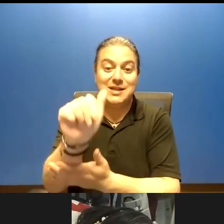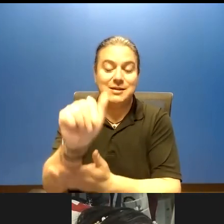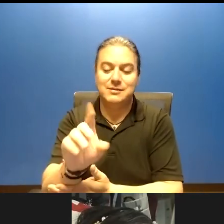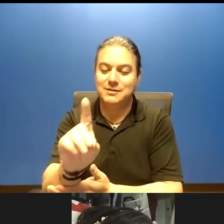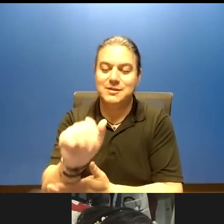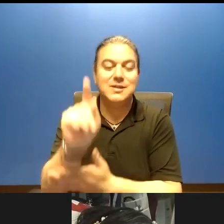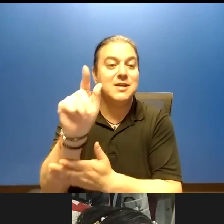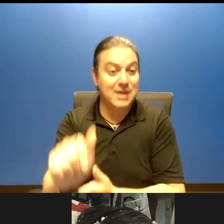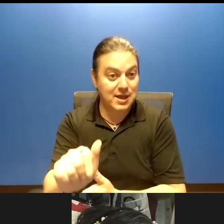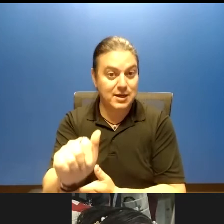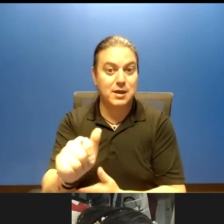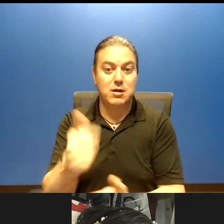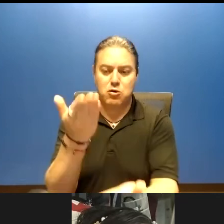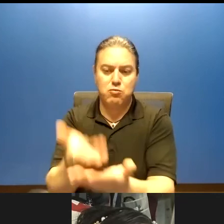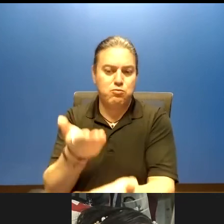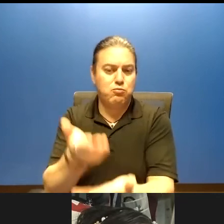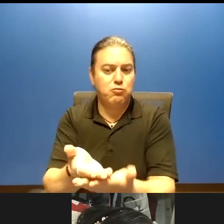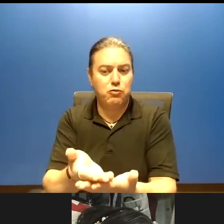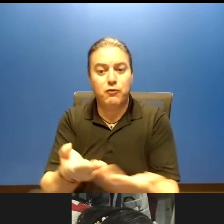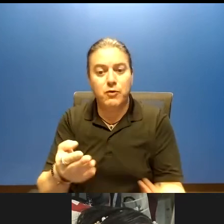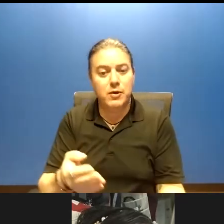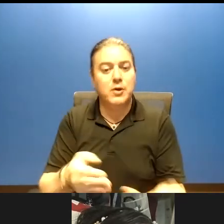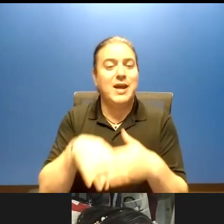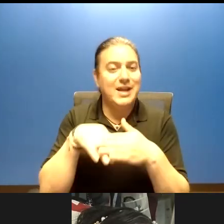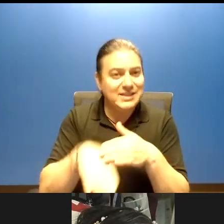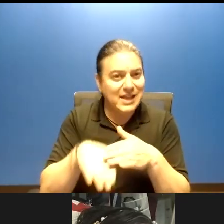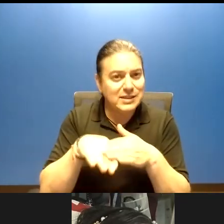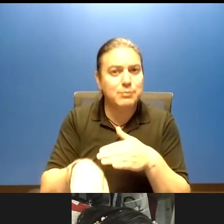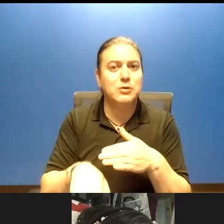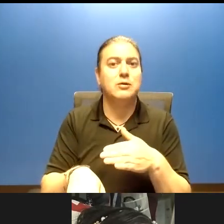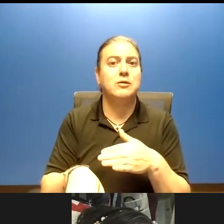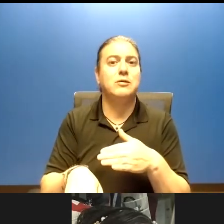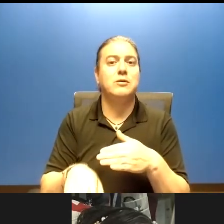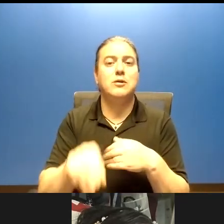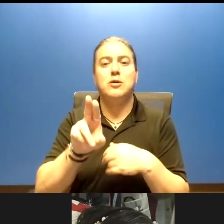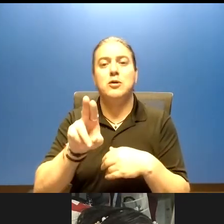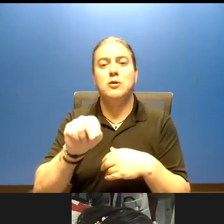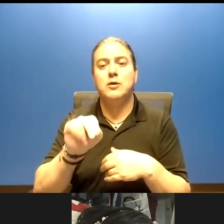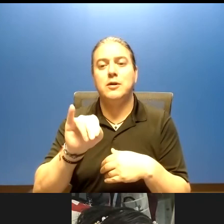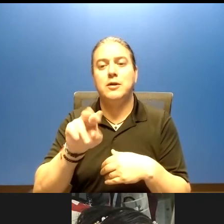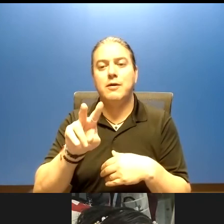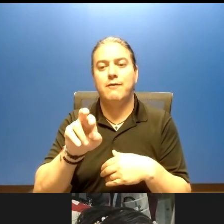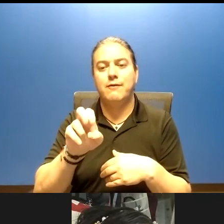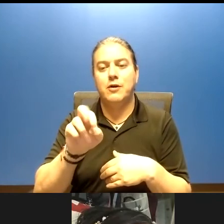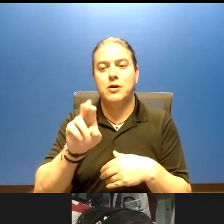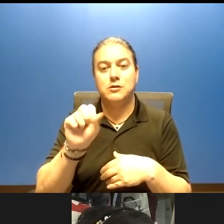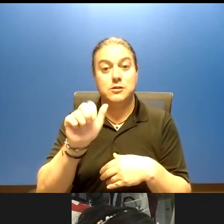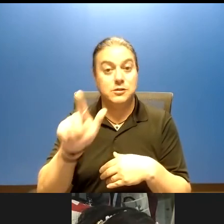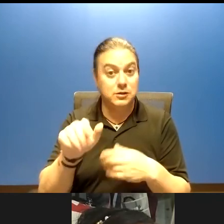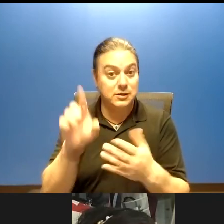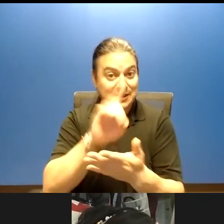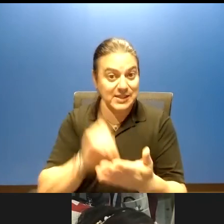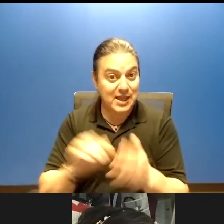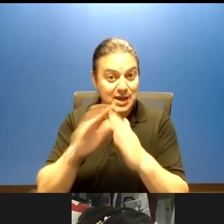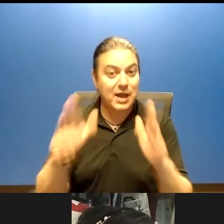that, as we talk about accessible and universal design housing, that we need to talk about how we can make that affordable and not out of